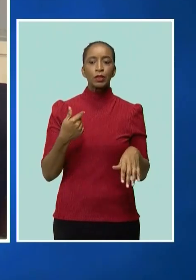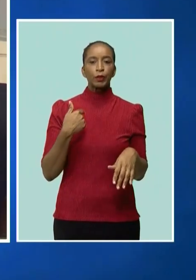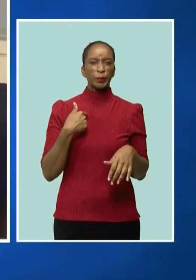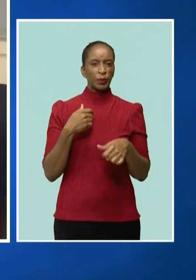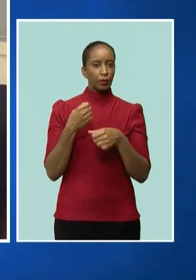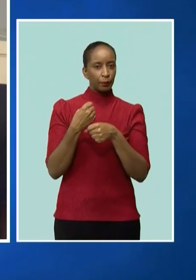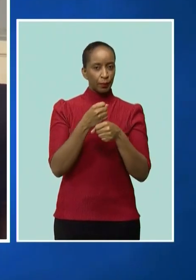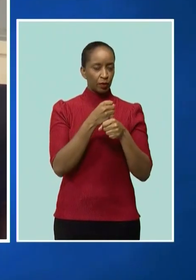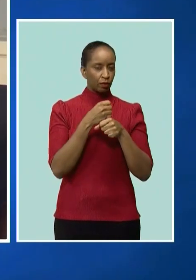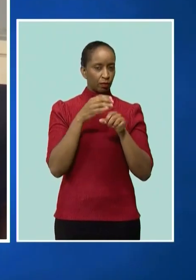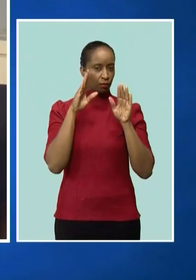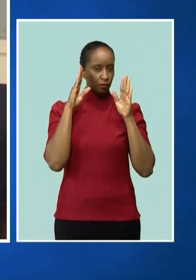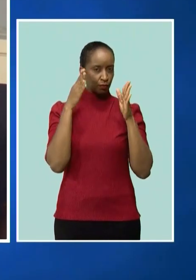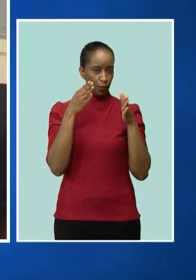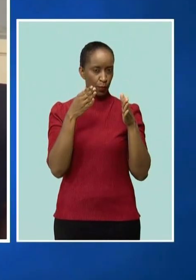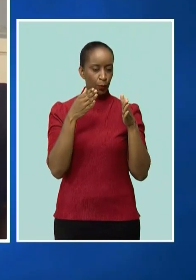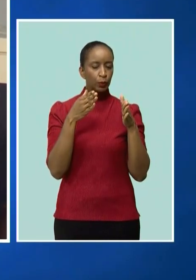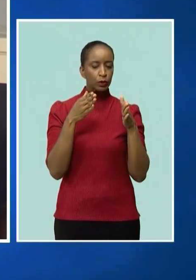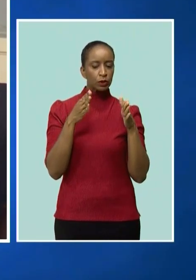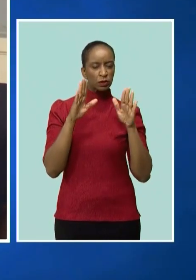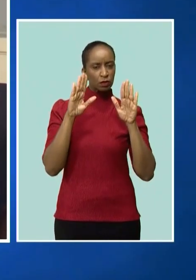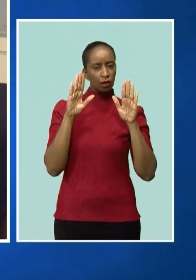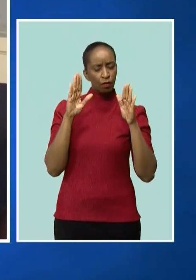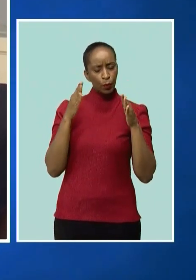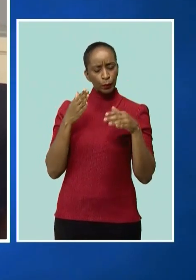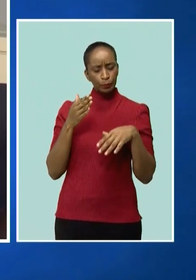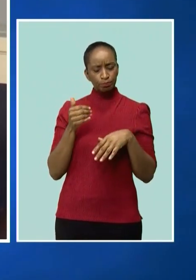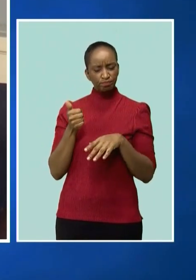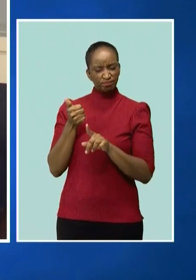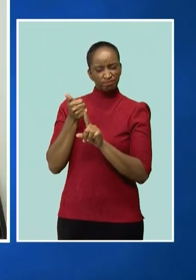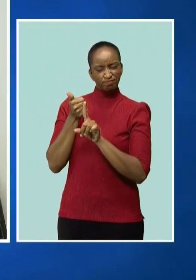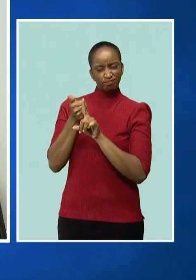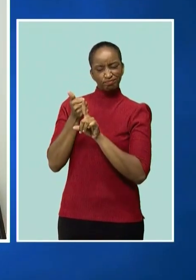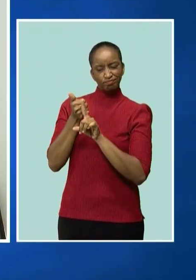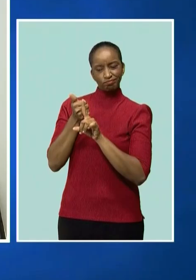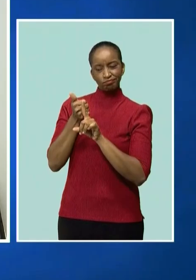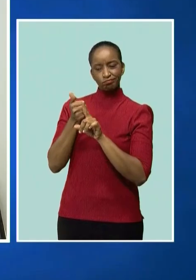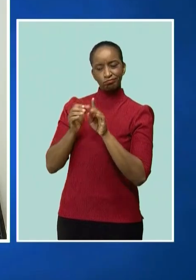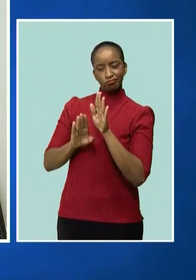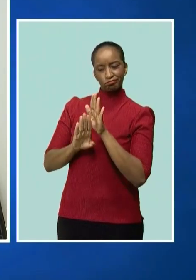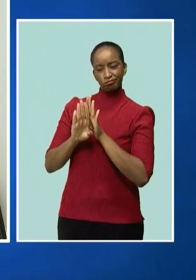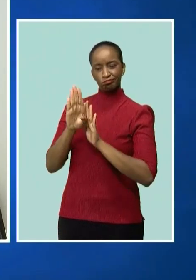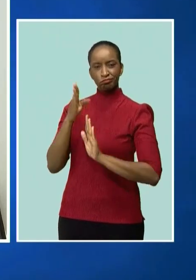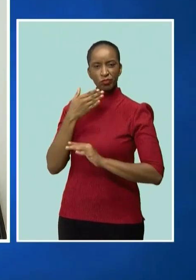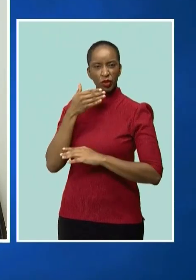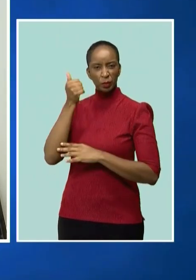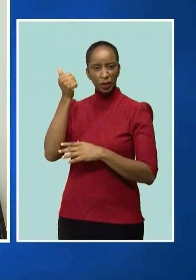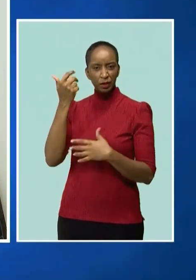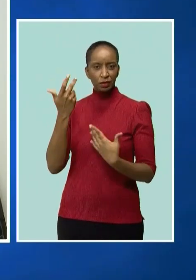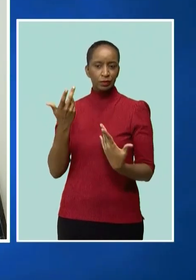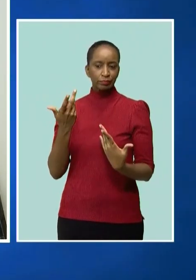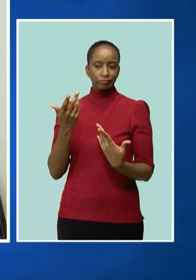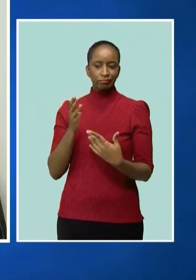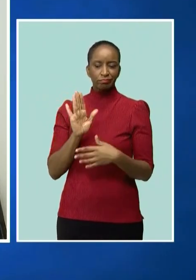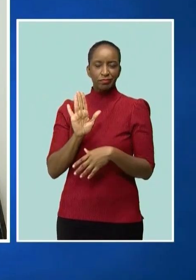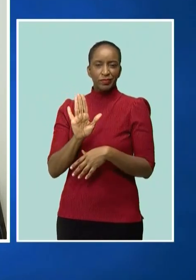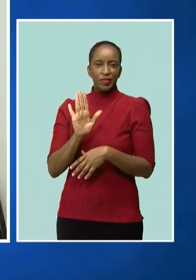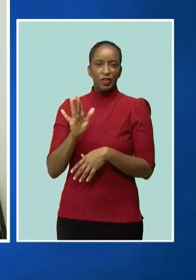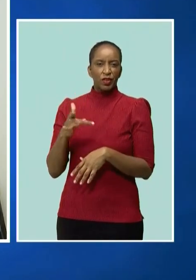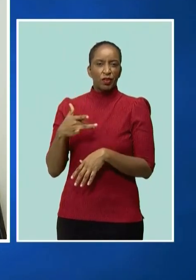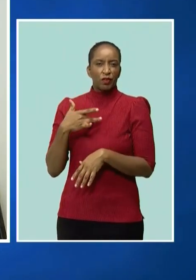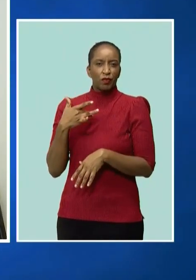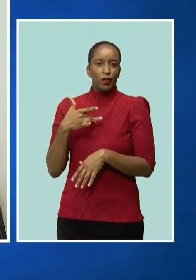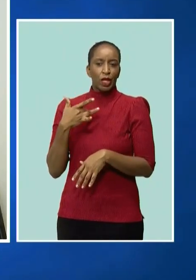on bettering self, and so people will be able to express how they feel about themselves